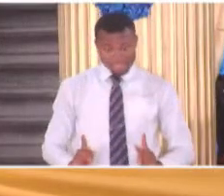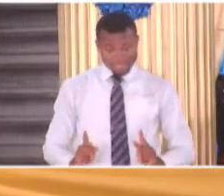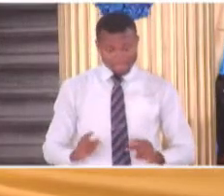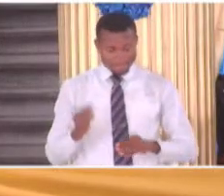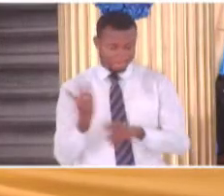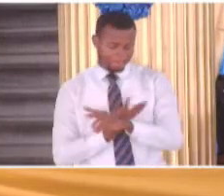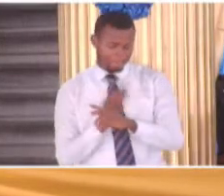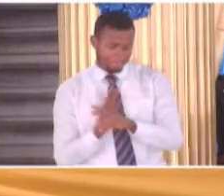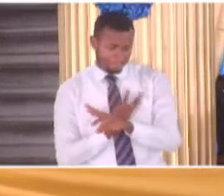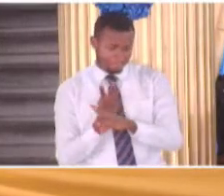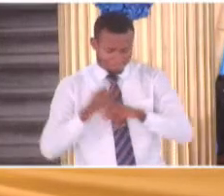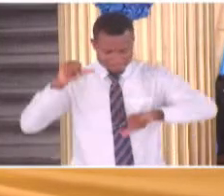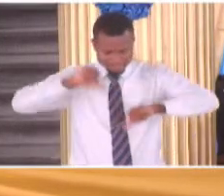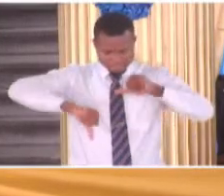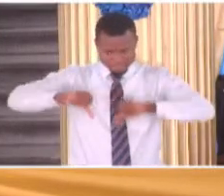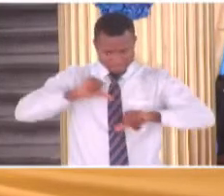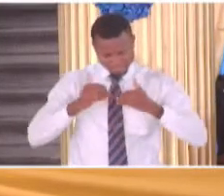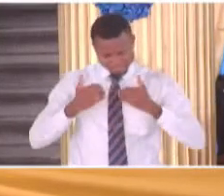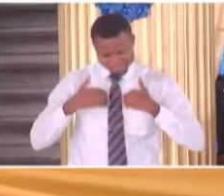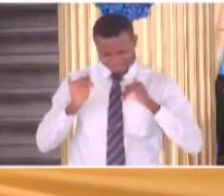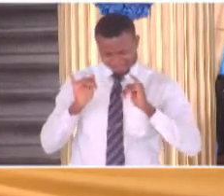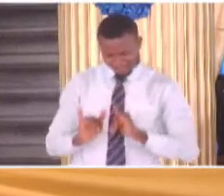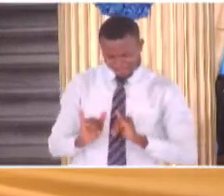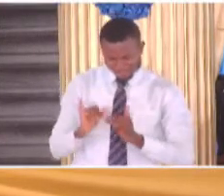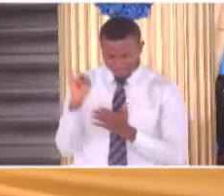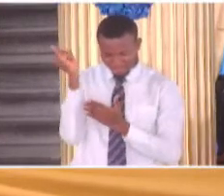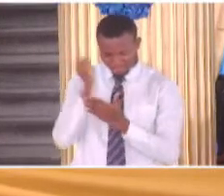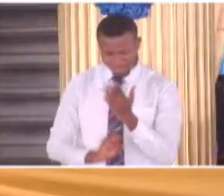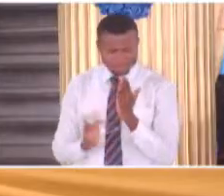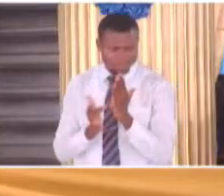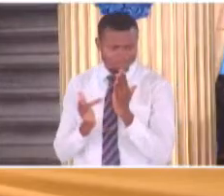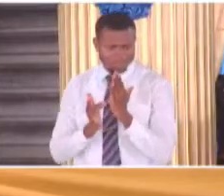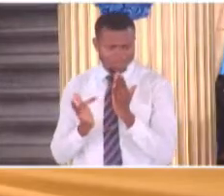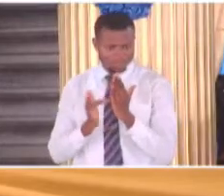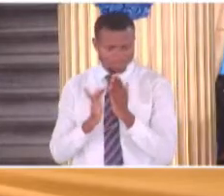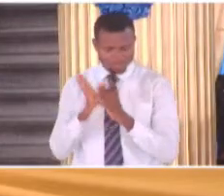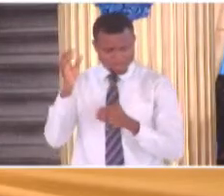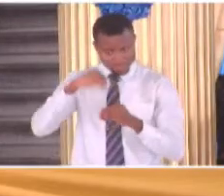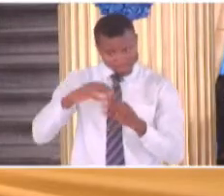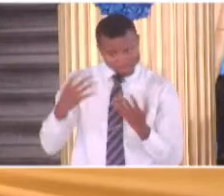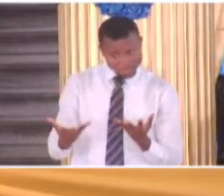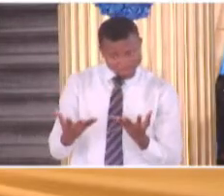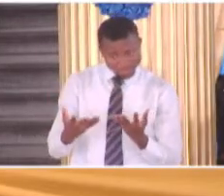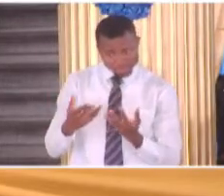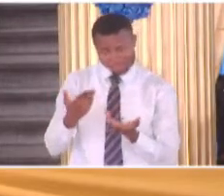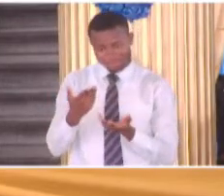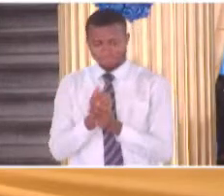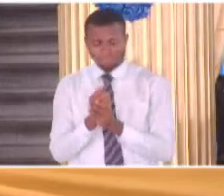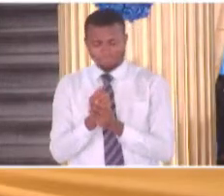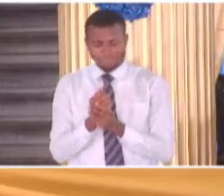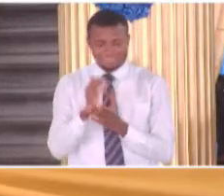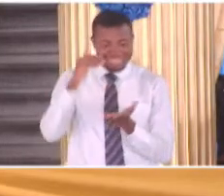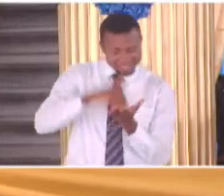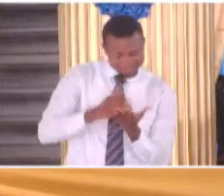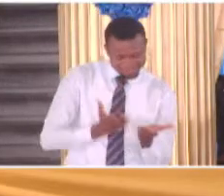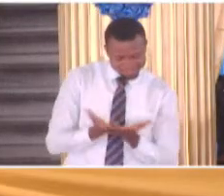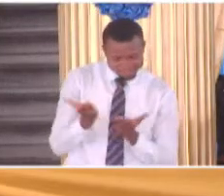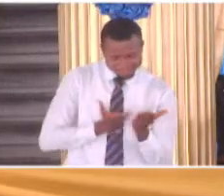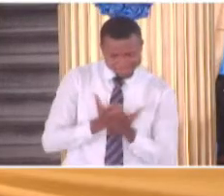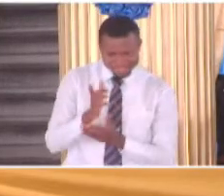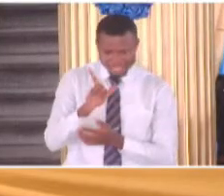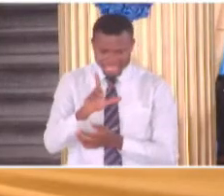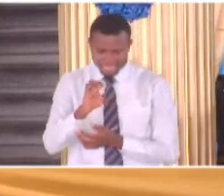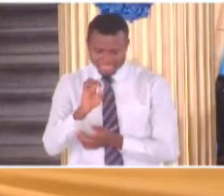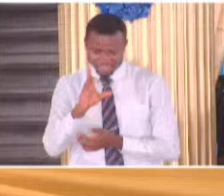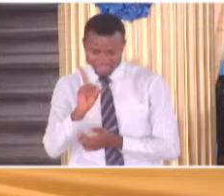example, has procured state-of-the-art technology, including UHD TVs and interactive LED